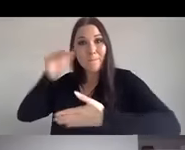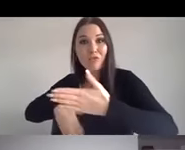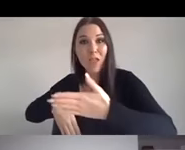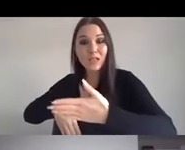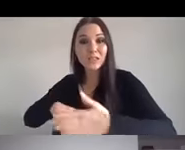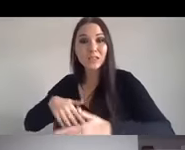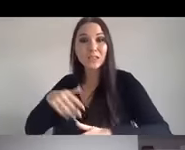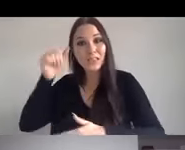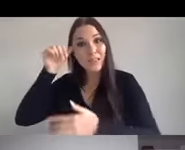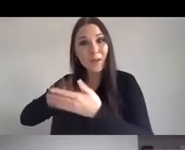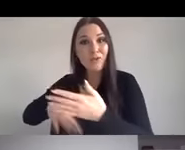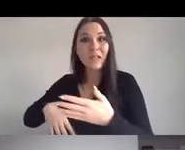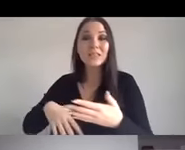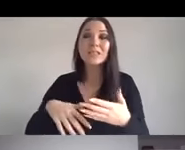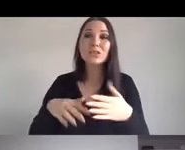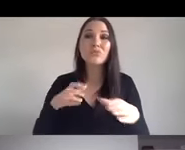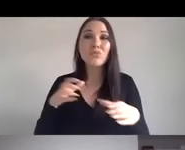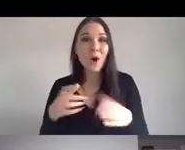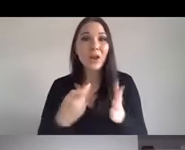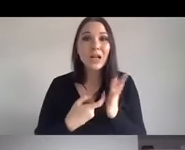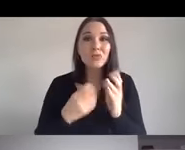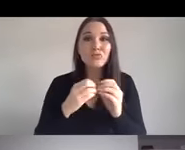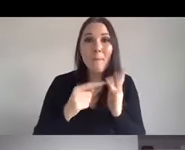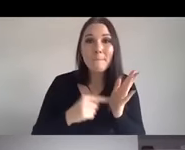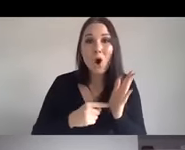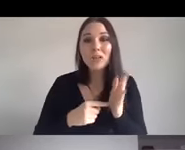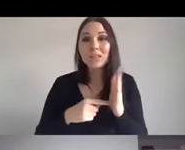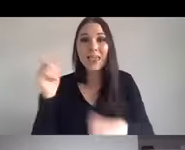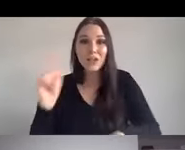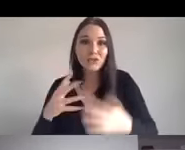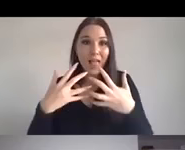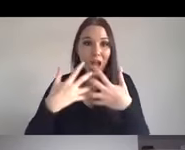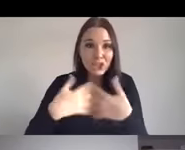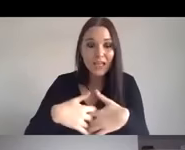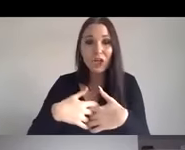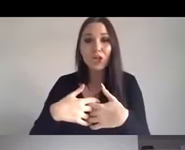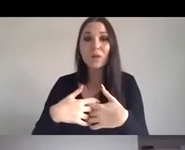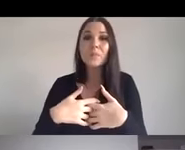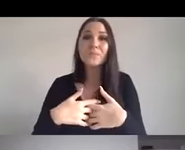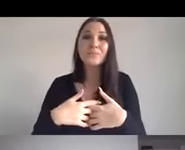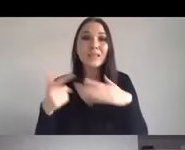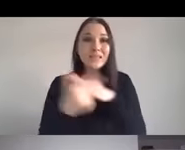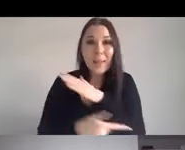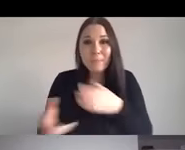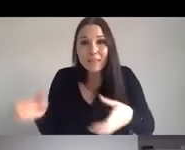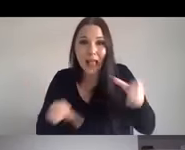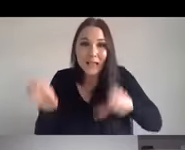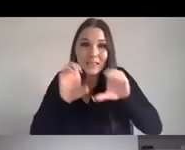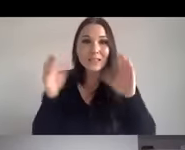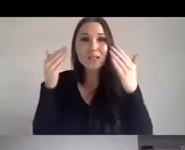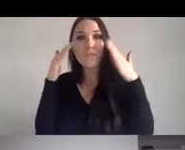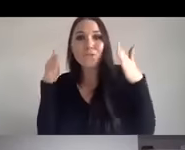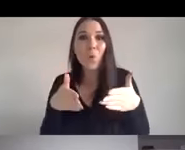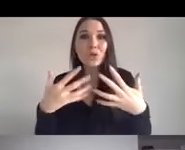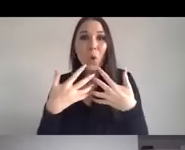is we have some robotics, some electrical engineers guys, we have some deep scientists focusing on machine learning,